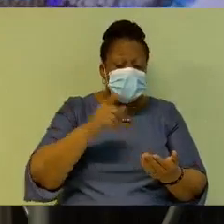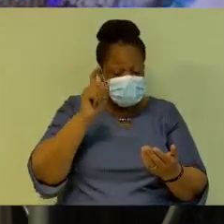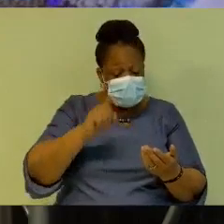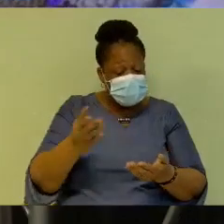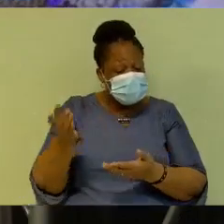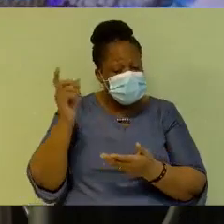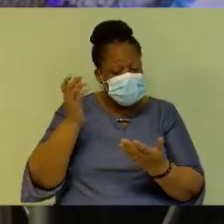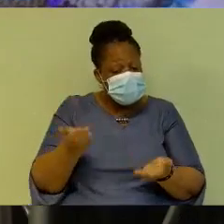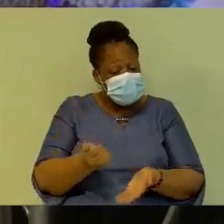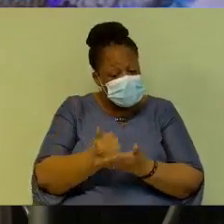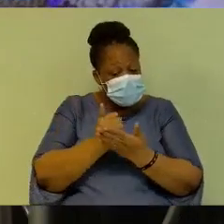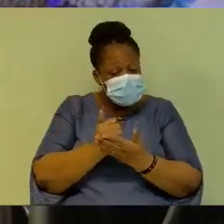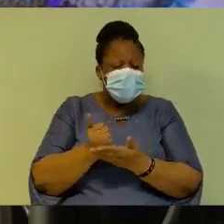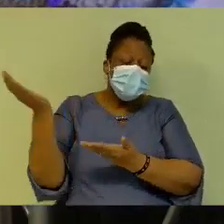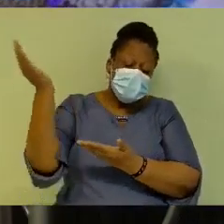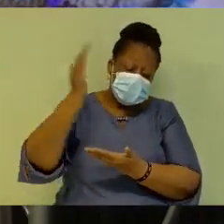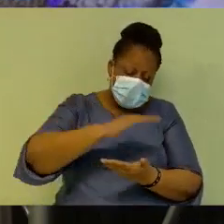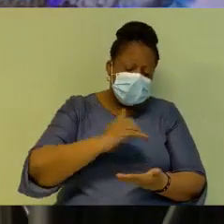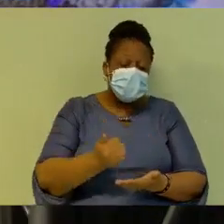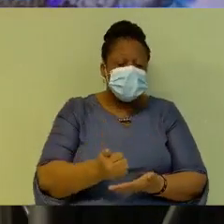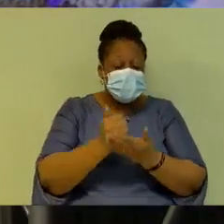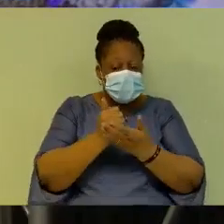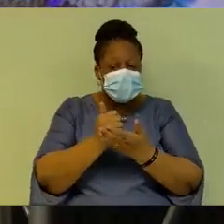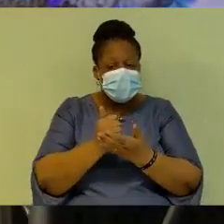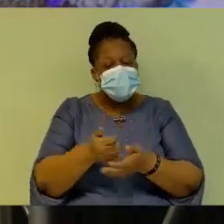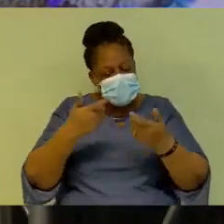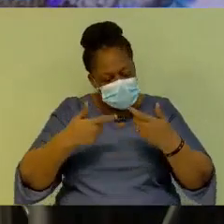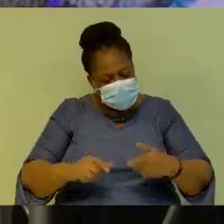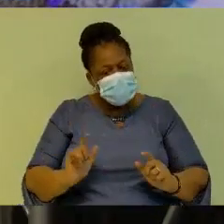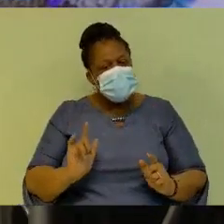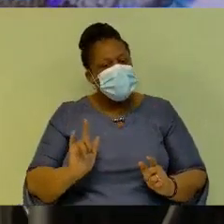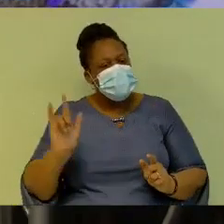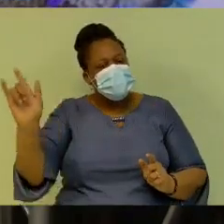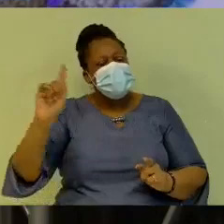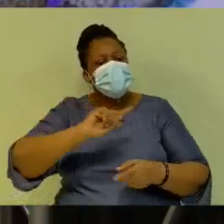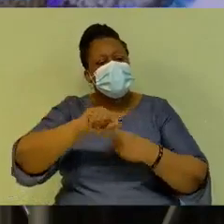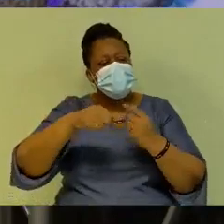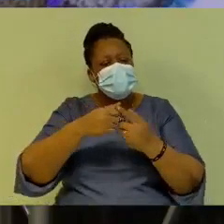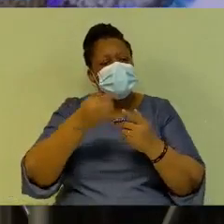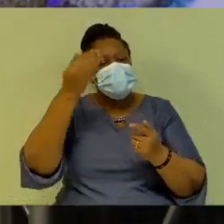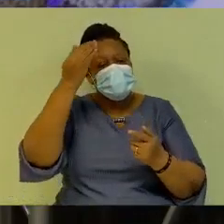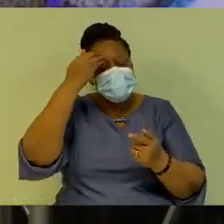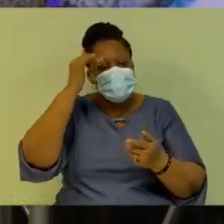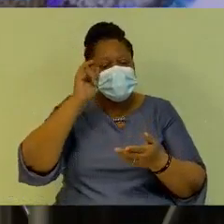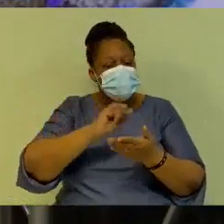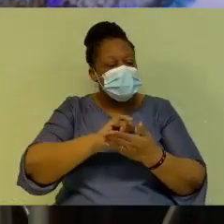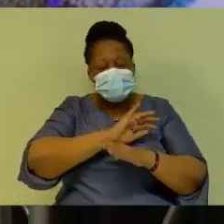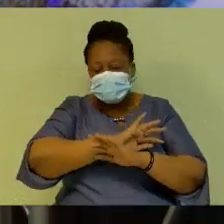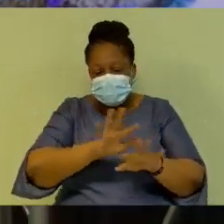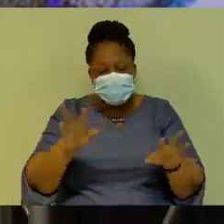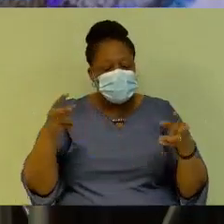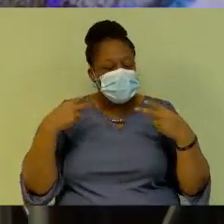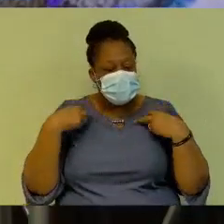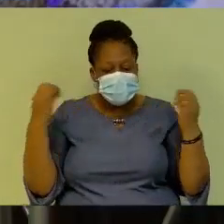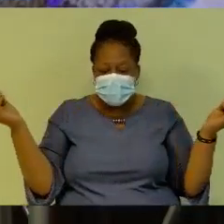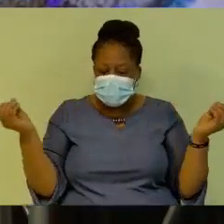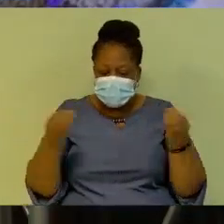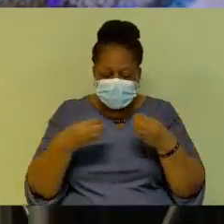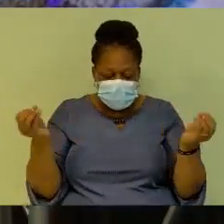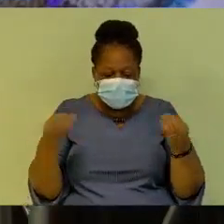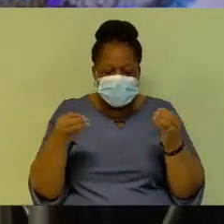will let them go back to their country in due time when we are pretty certain that we are out of the woods and we are over this